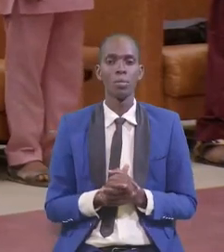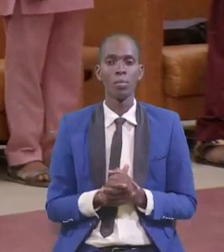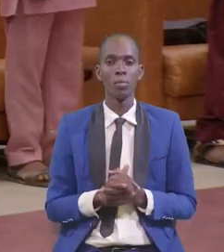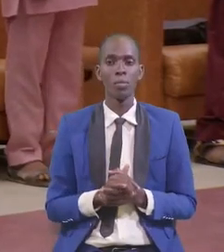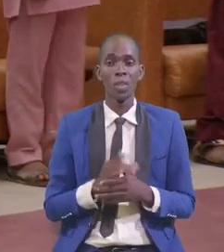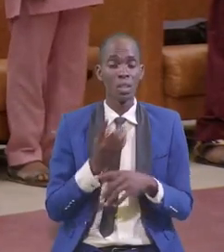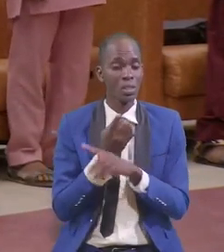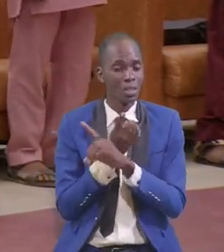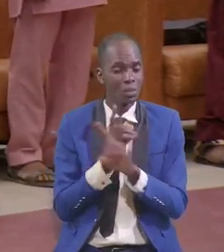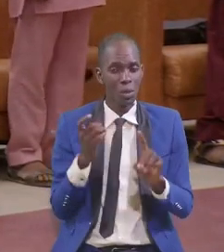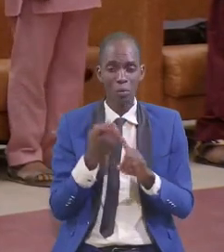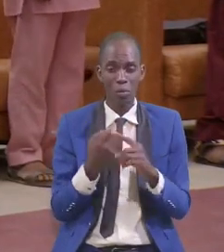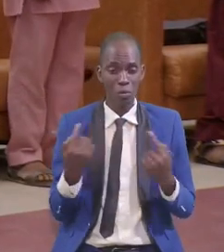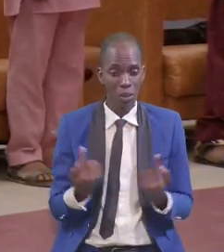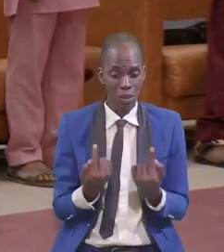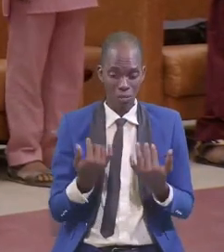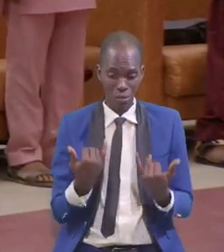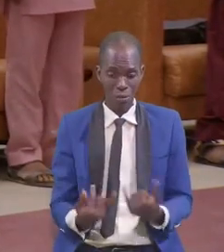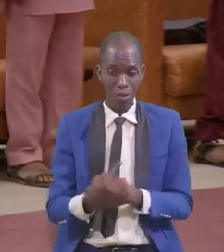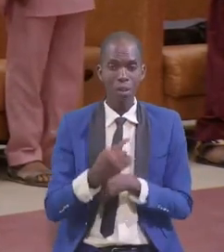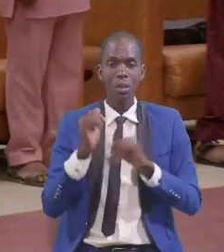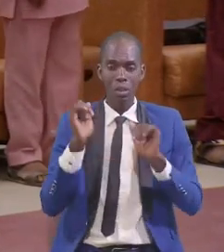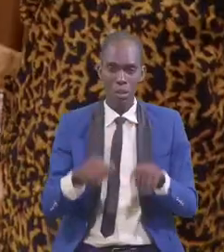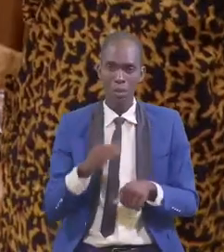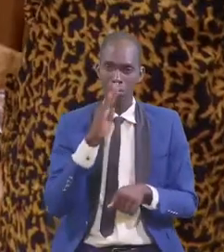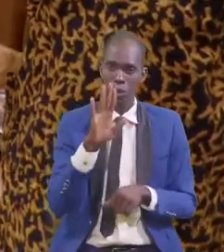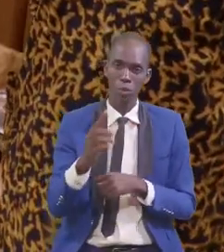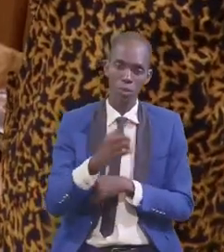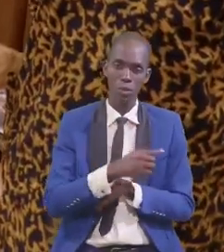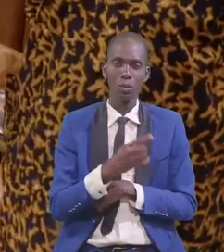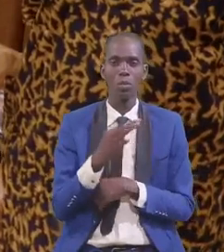Delivered from sin. This can be the day.